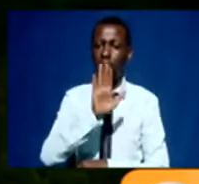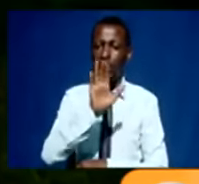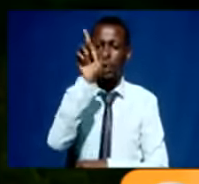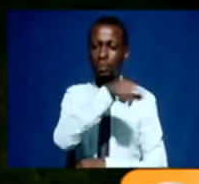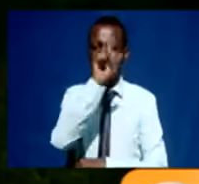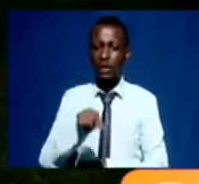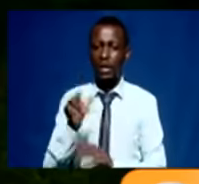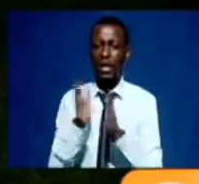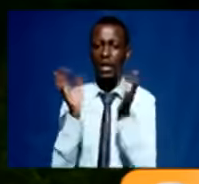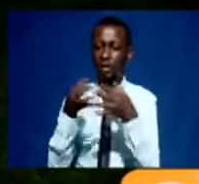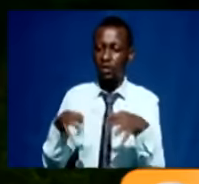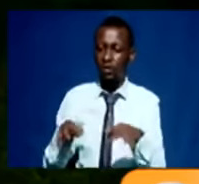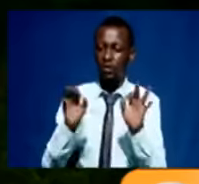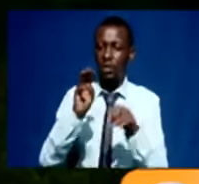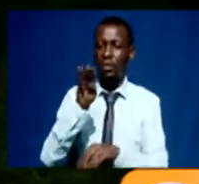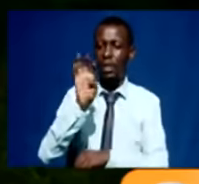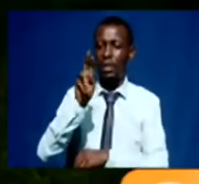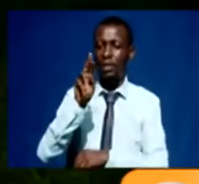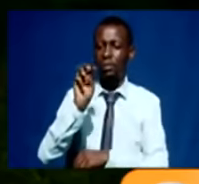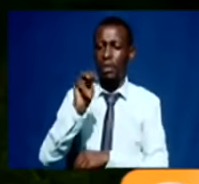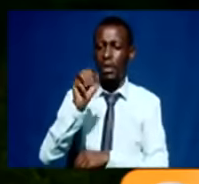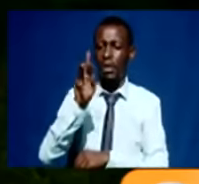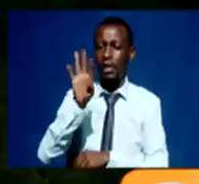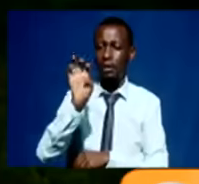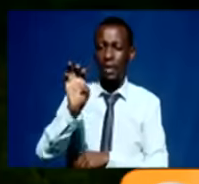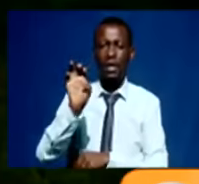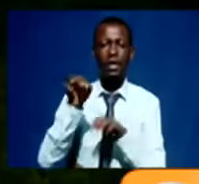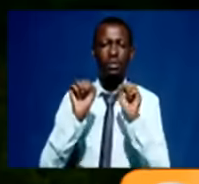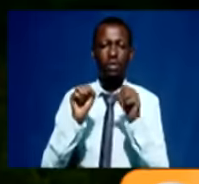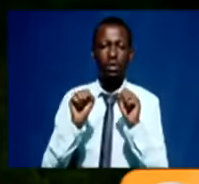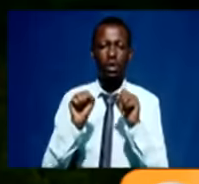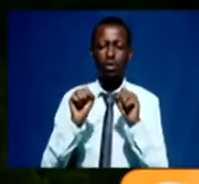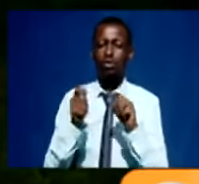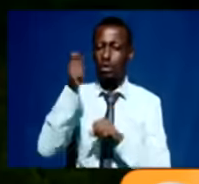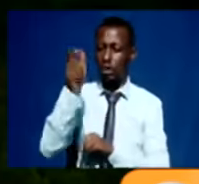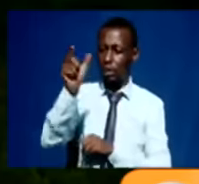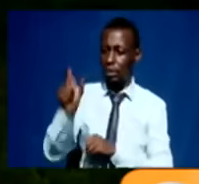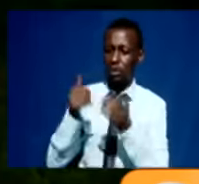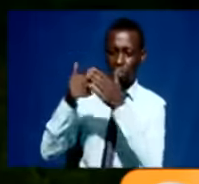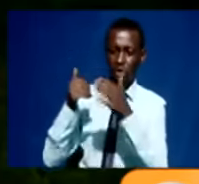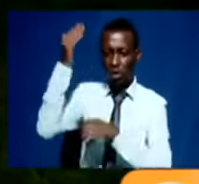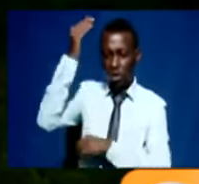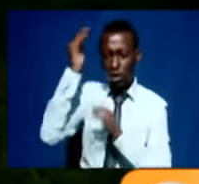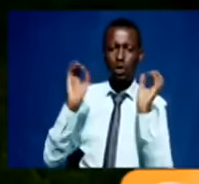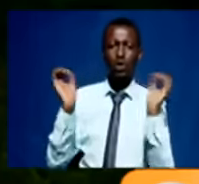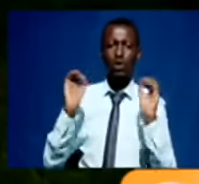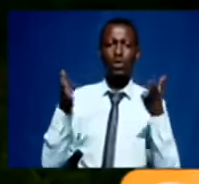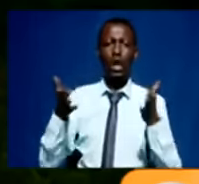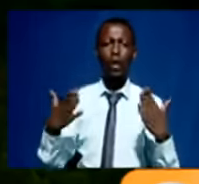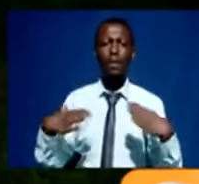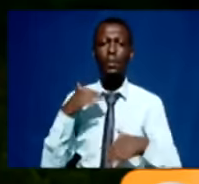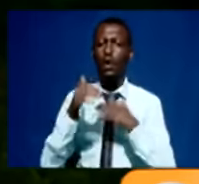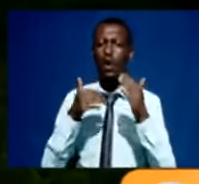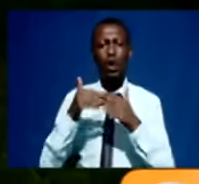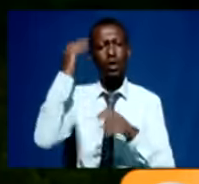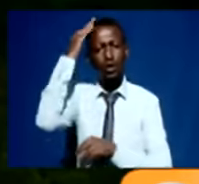Jacque Maribe, albeit with censure, has thrust previously little-known Judge Grace Nzioka into the